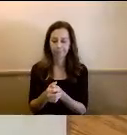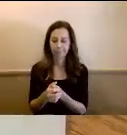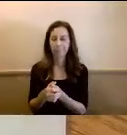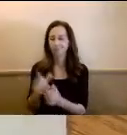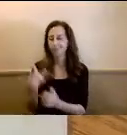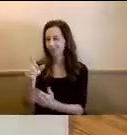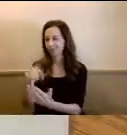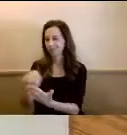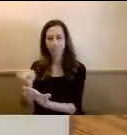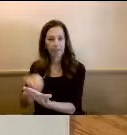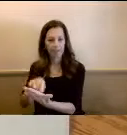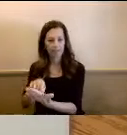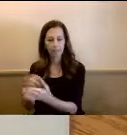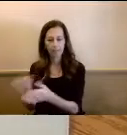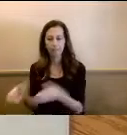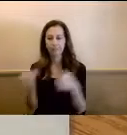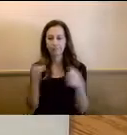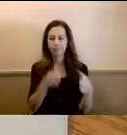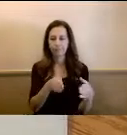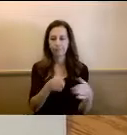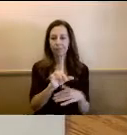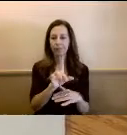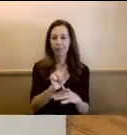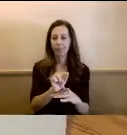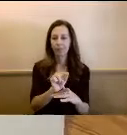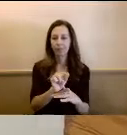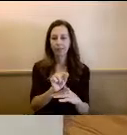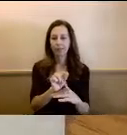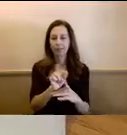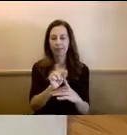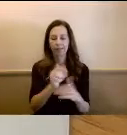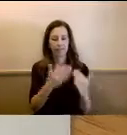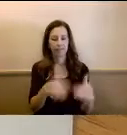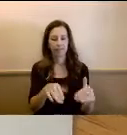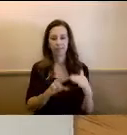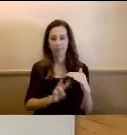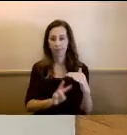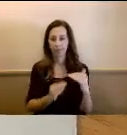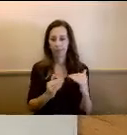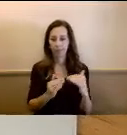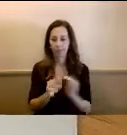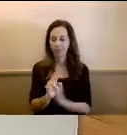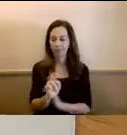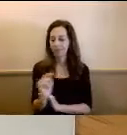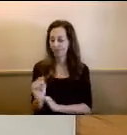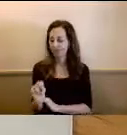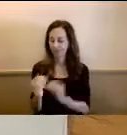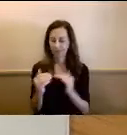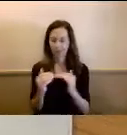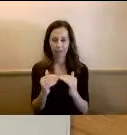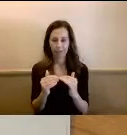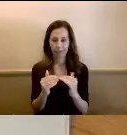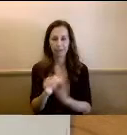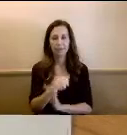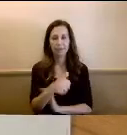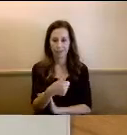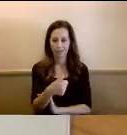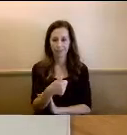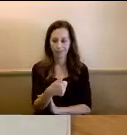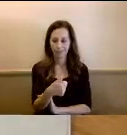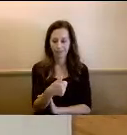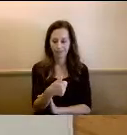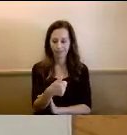I'm going to cancel that, and then I've got 20 divided by 2, so it's going to be n equals